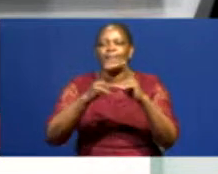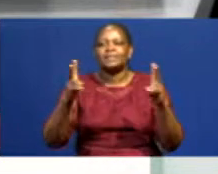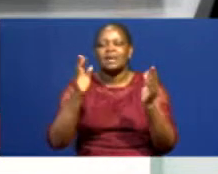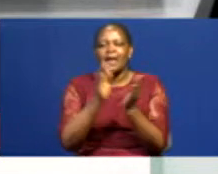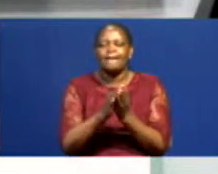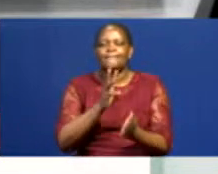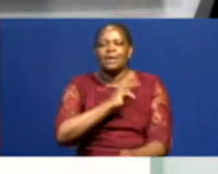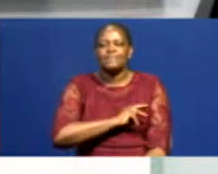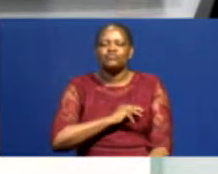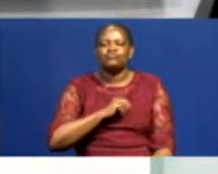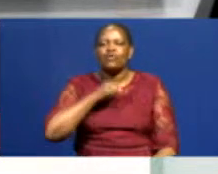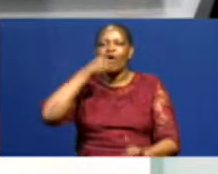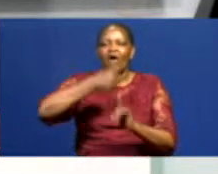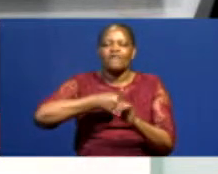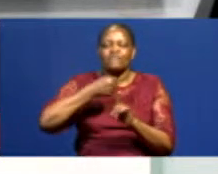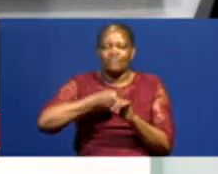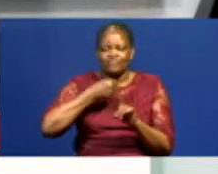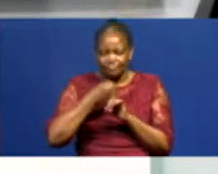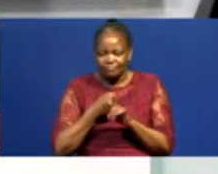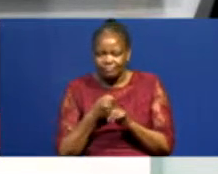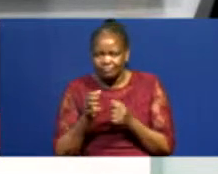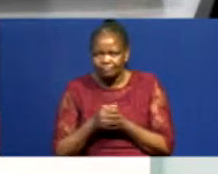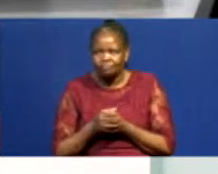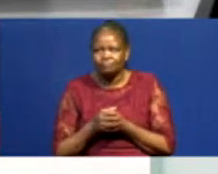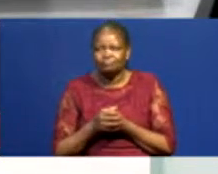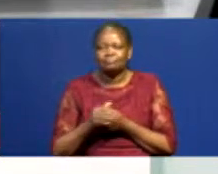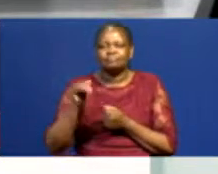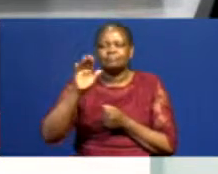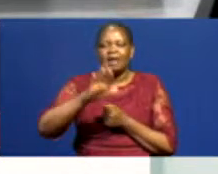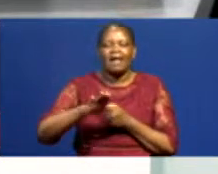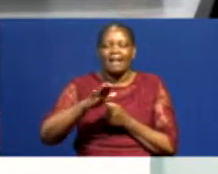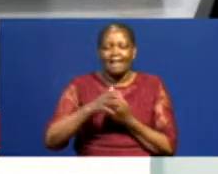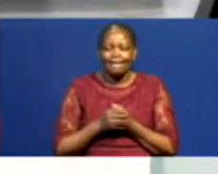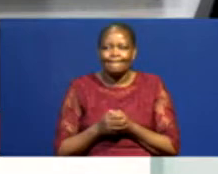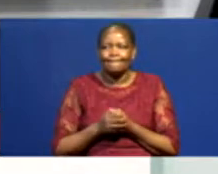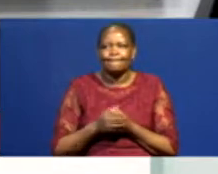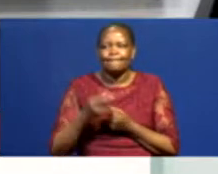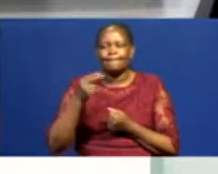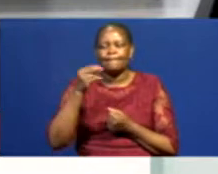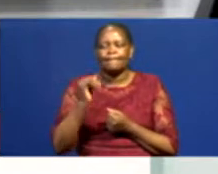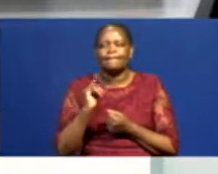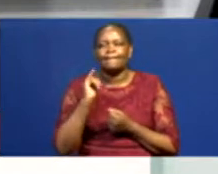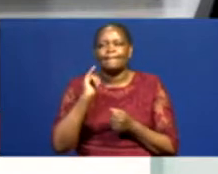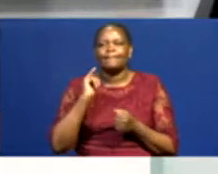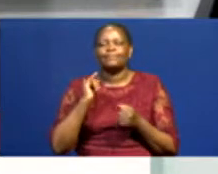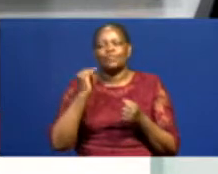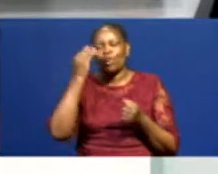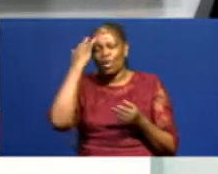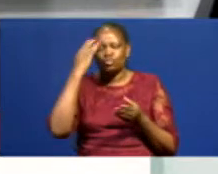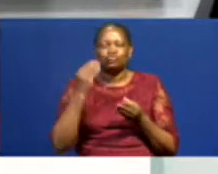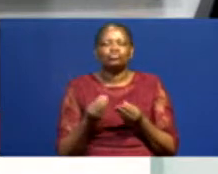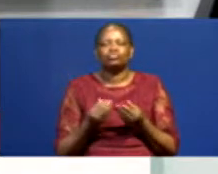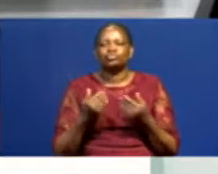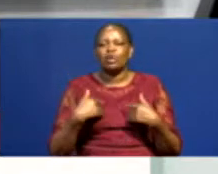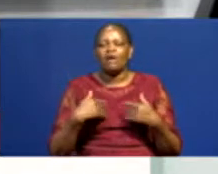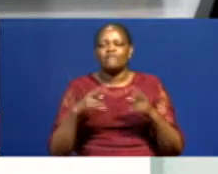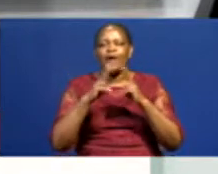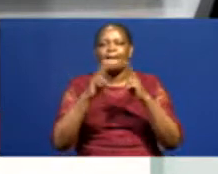the war-ravaged Caribbean island of Haiti as part of its resolve to having a peaceful